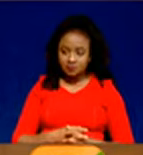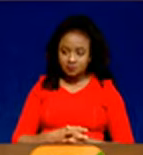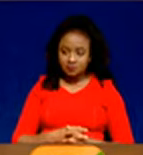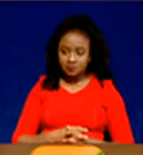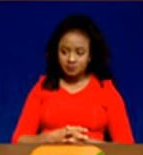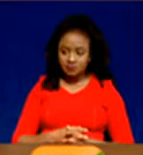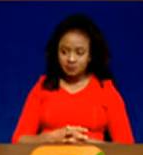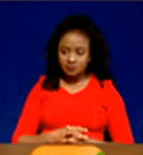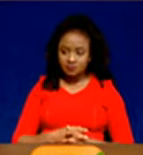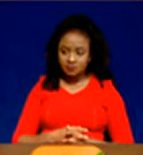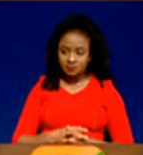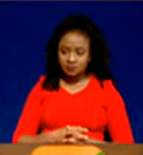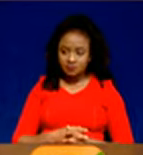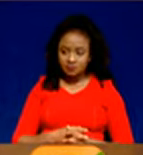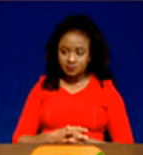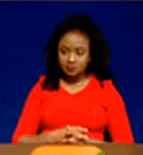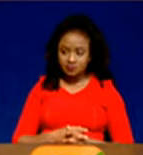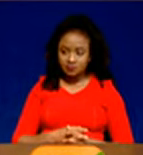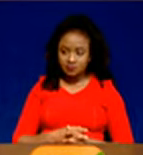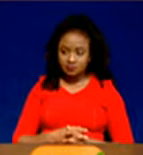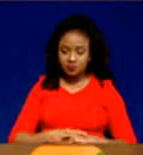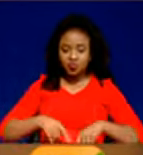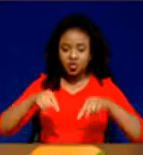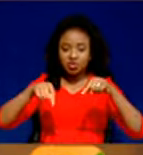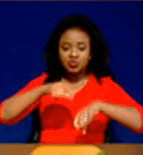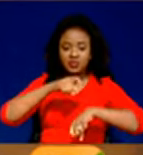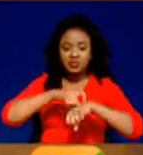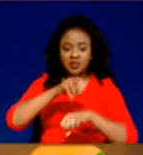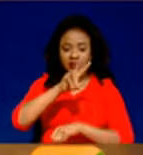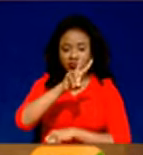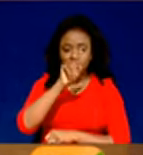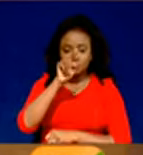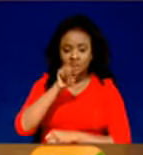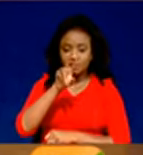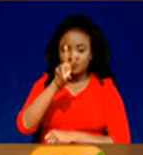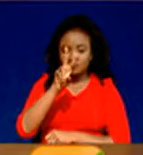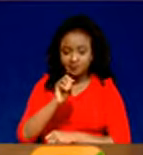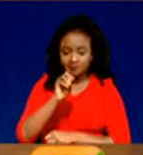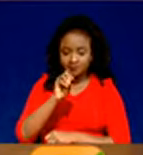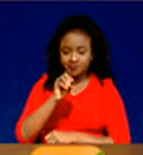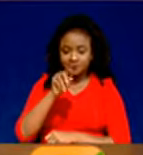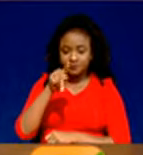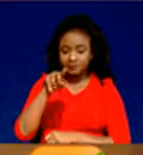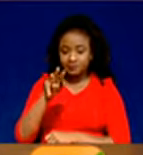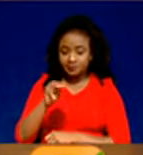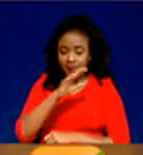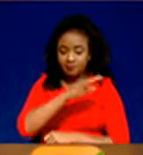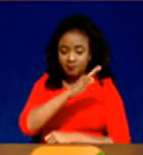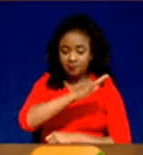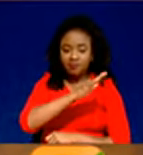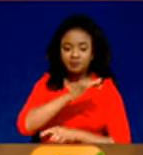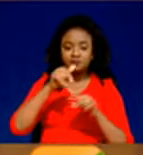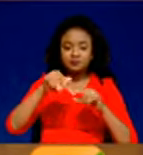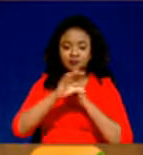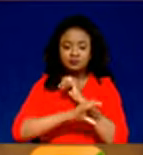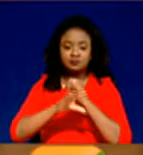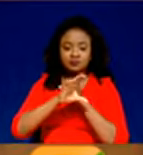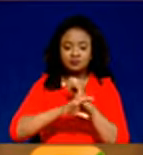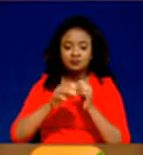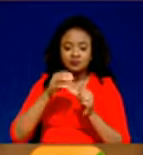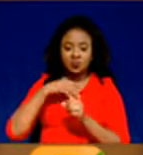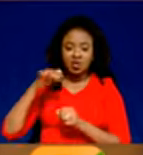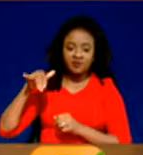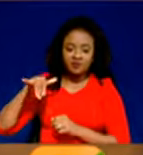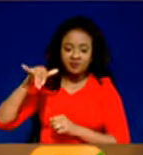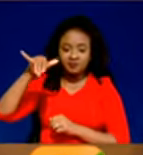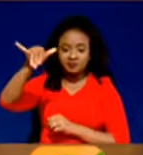Today, at 2:20 p.m., our nation suffered a tragic air accident